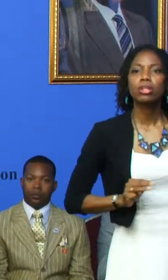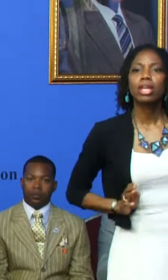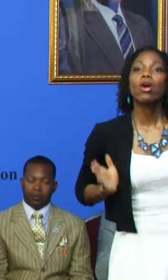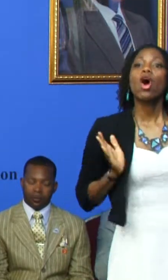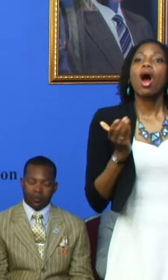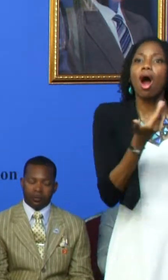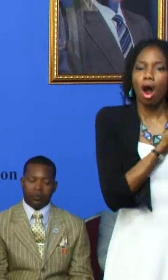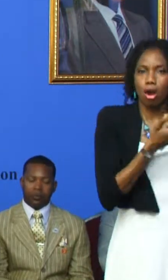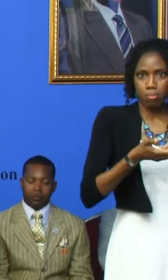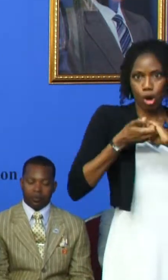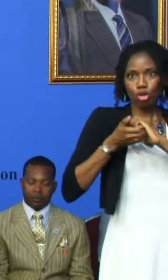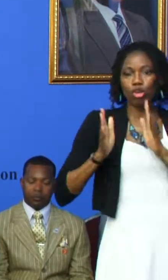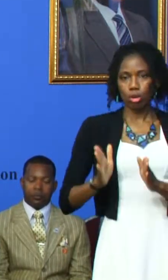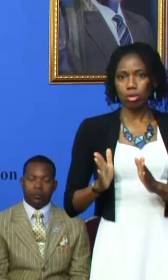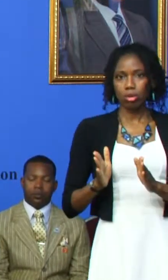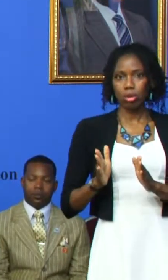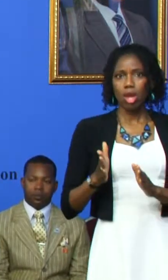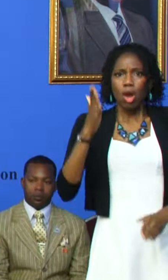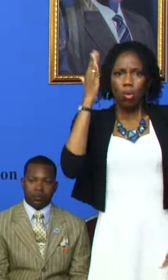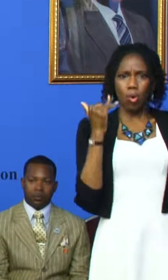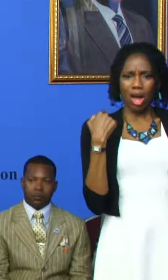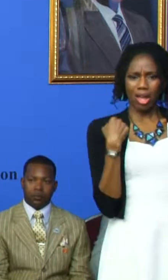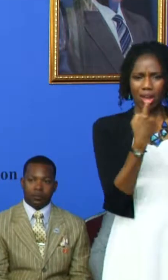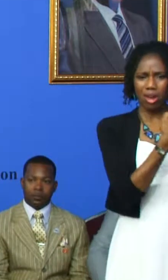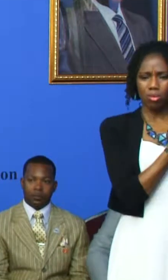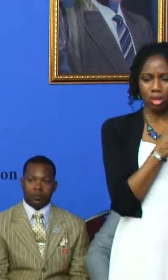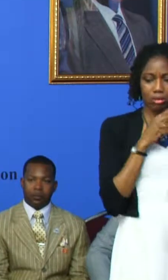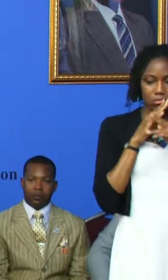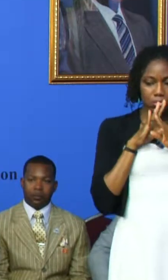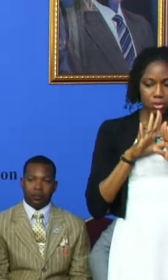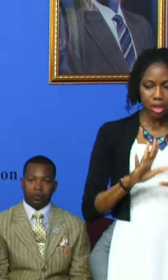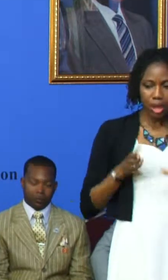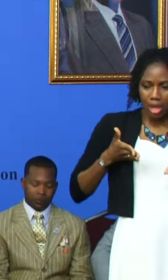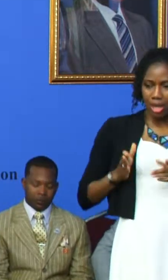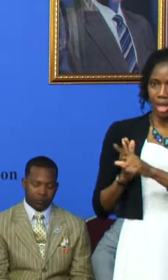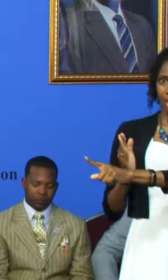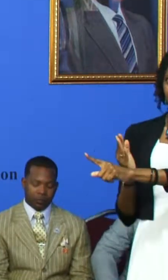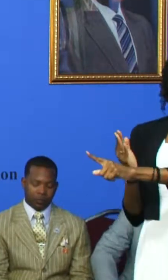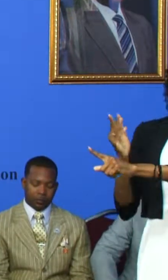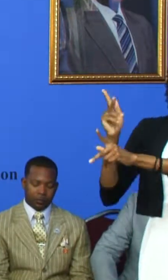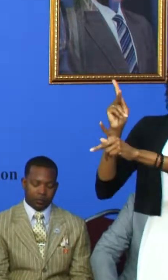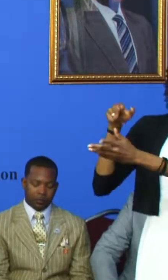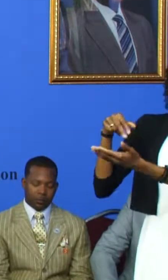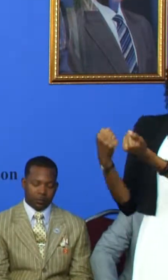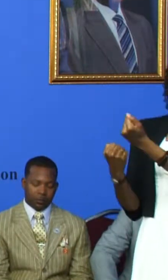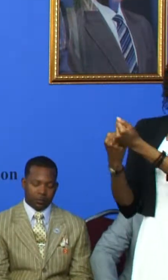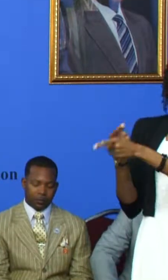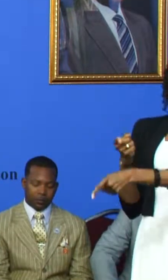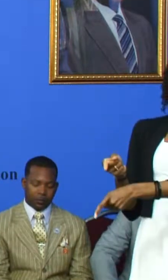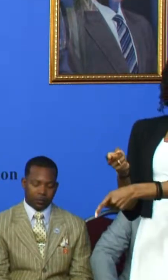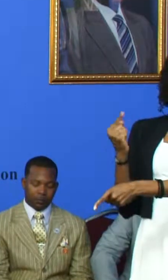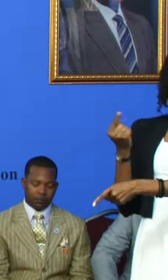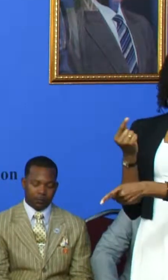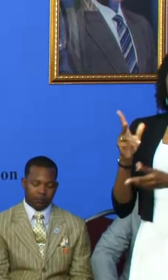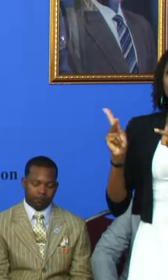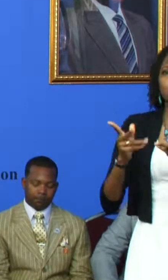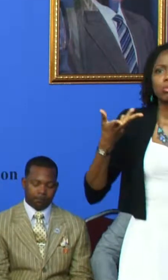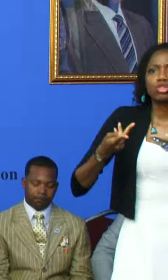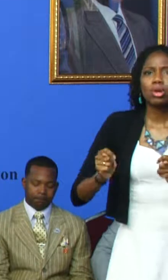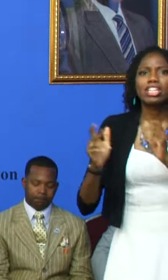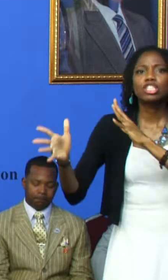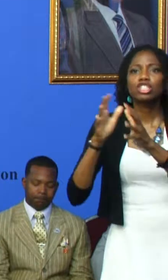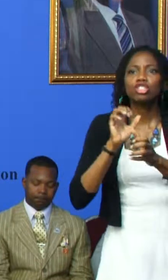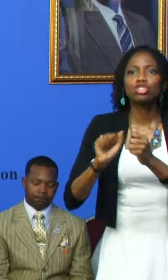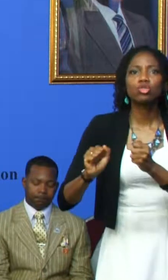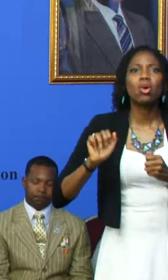colleague. Why are we being silent while they disassemble his dream?